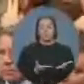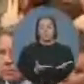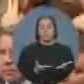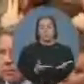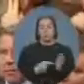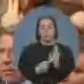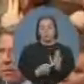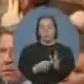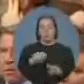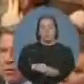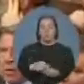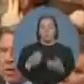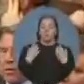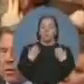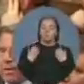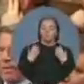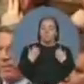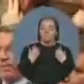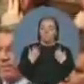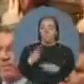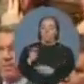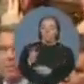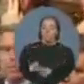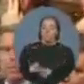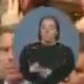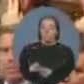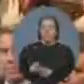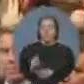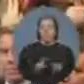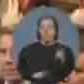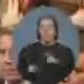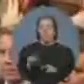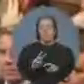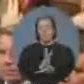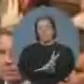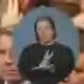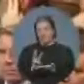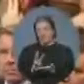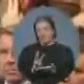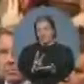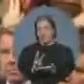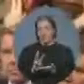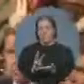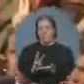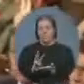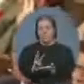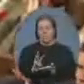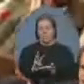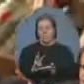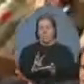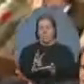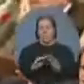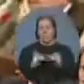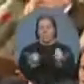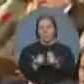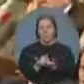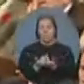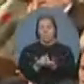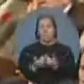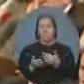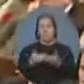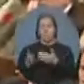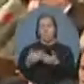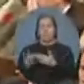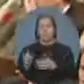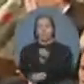the supervised injection site in Vancouver, which means that all the important work that that committee has to do on the Consumer Product Safety Act is